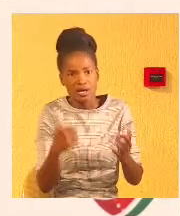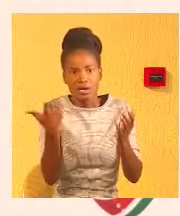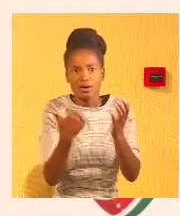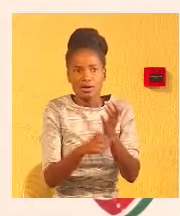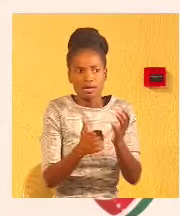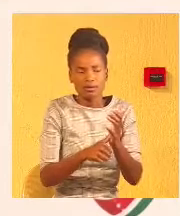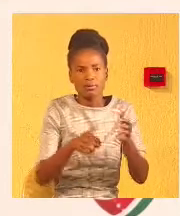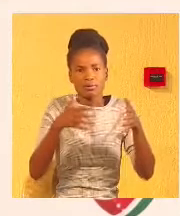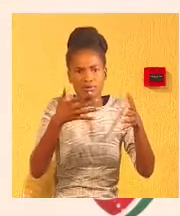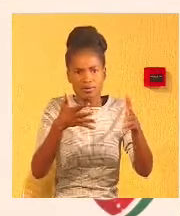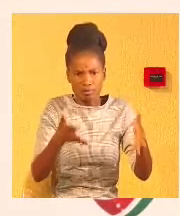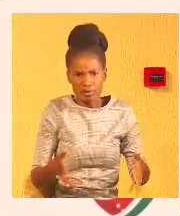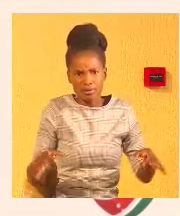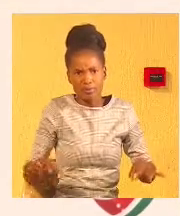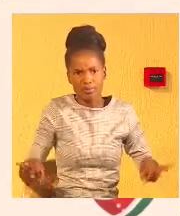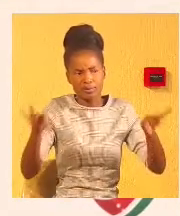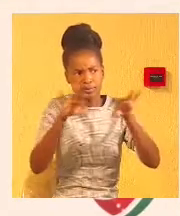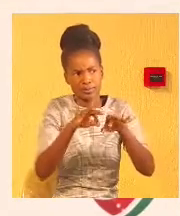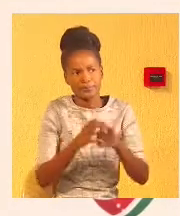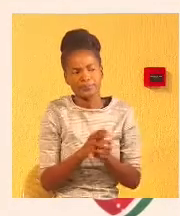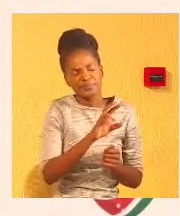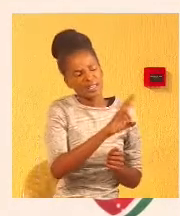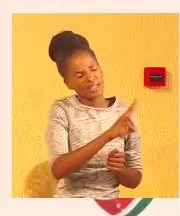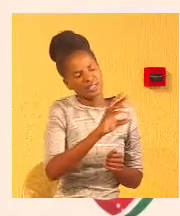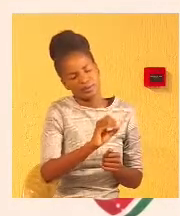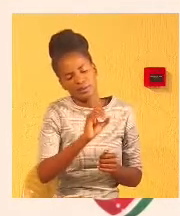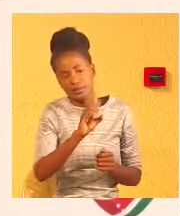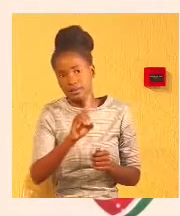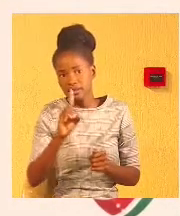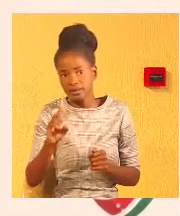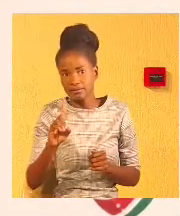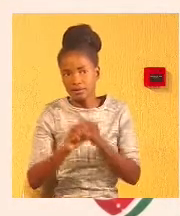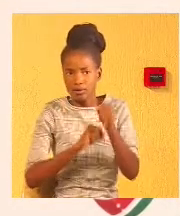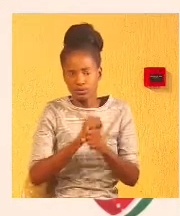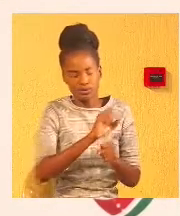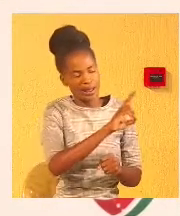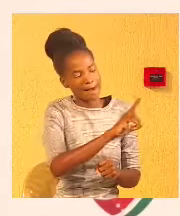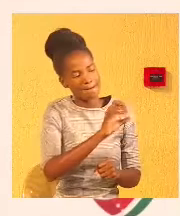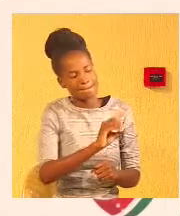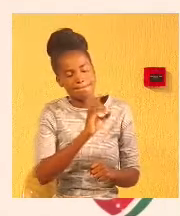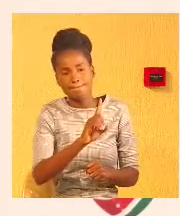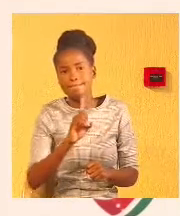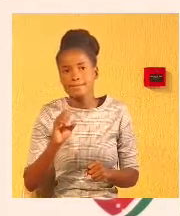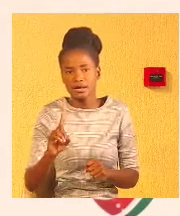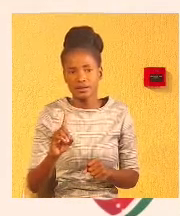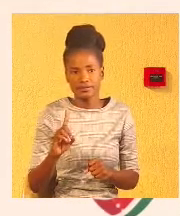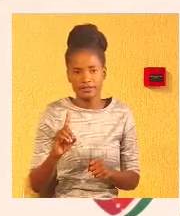areas. In 2011, we were, in fact,